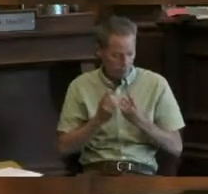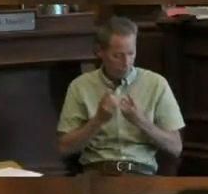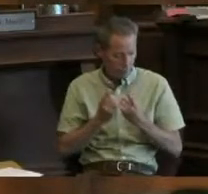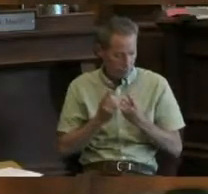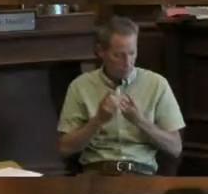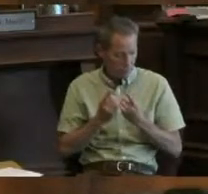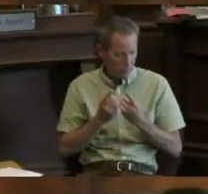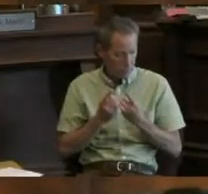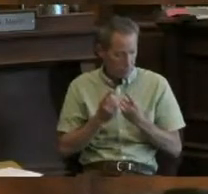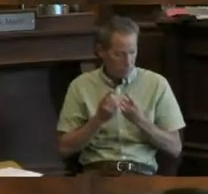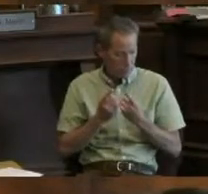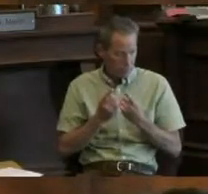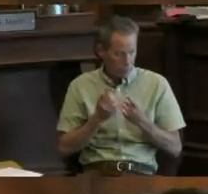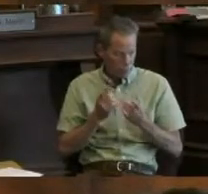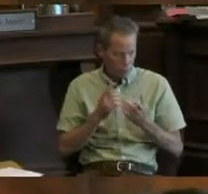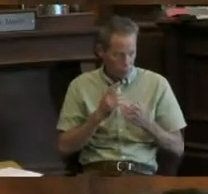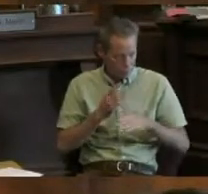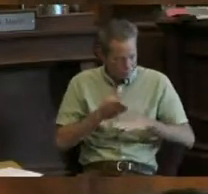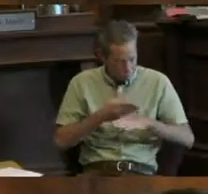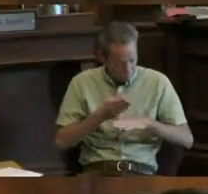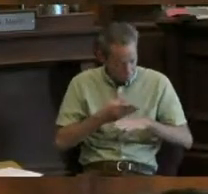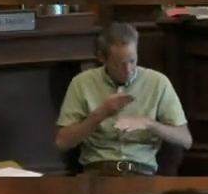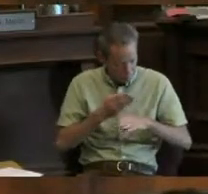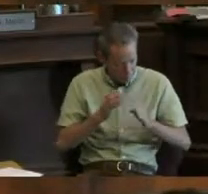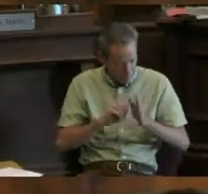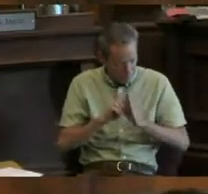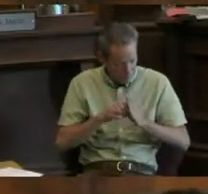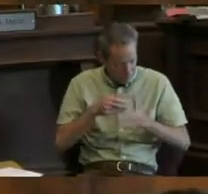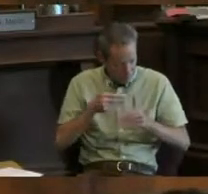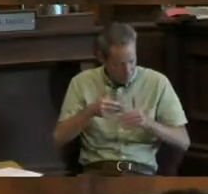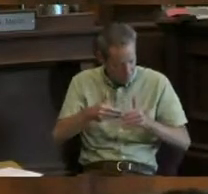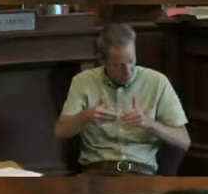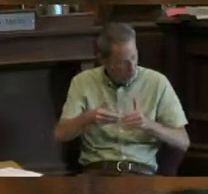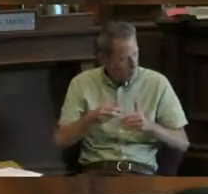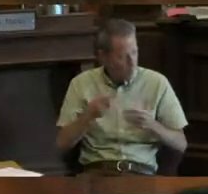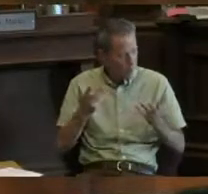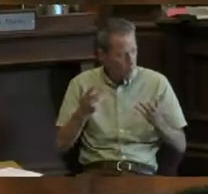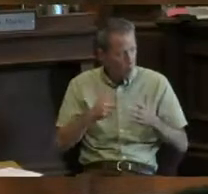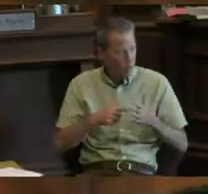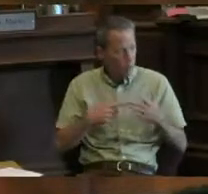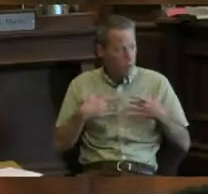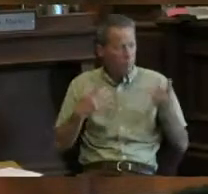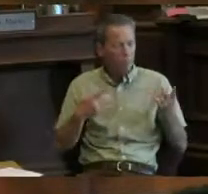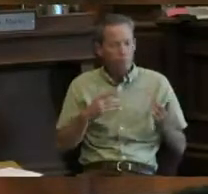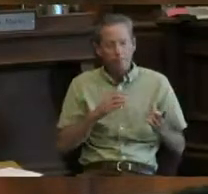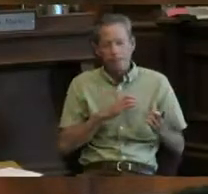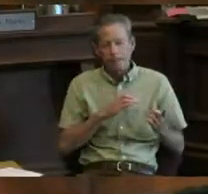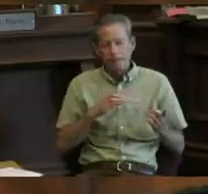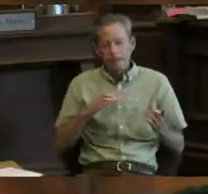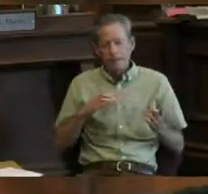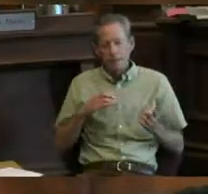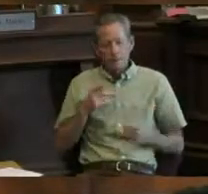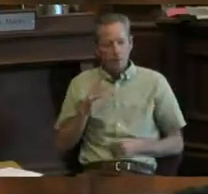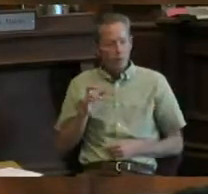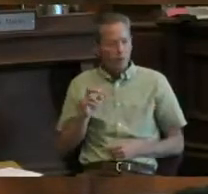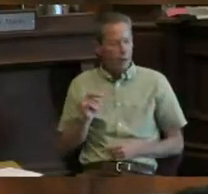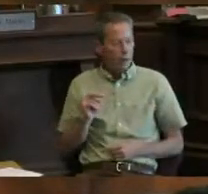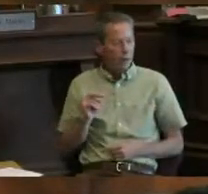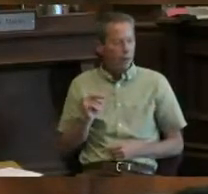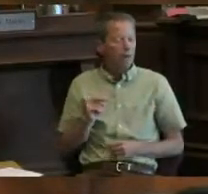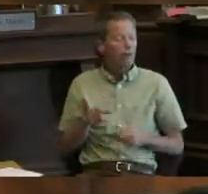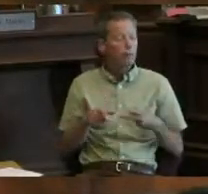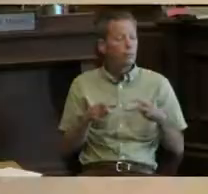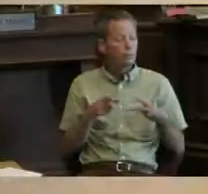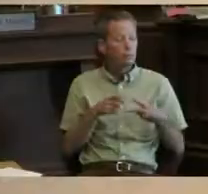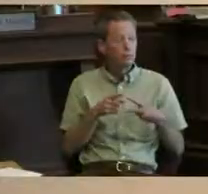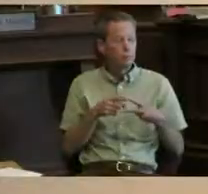kind of target elevators over time, or what's the game here? Sure, Council President, I'll answer that in two parts. First off, in terms